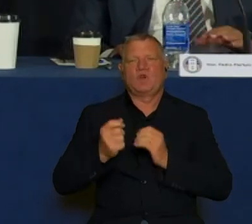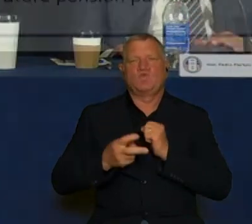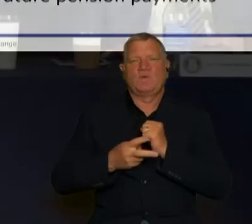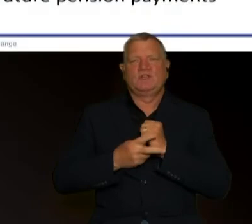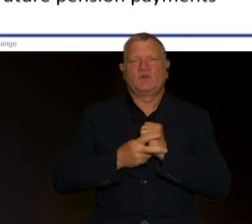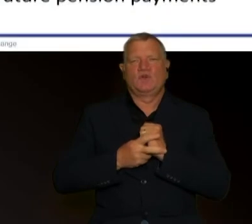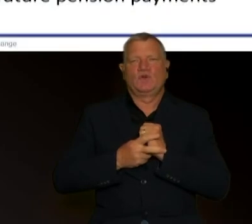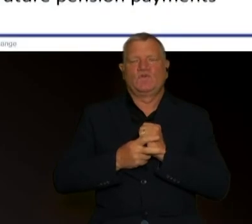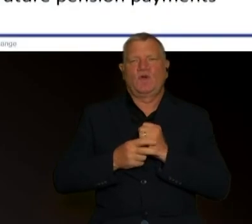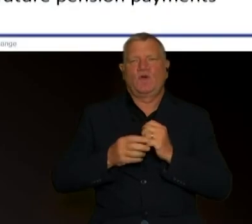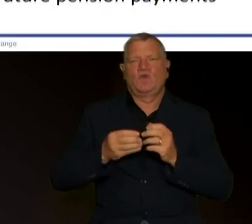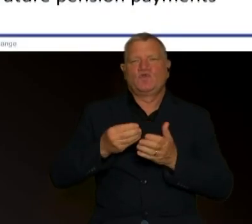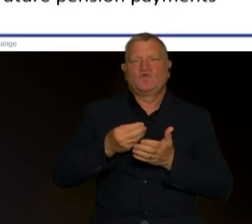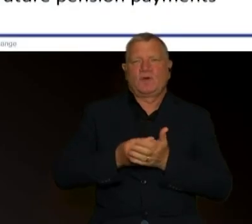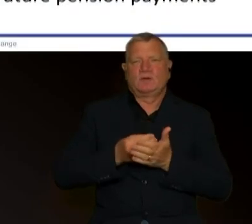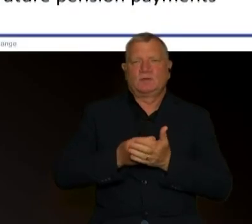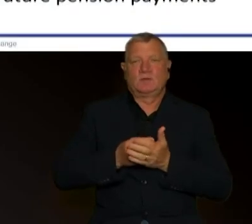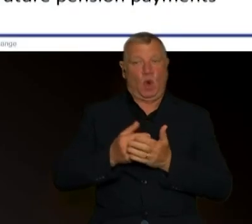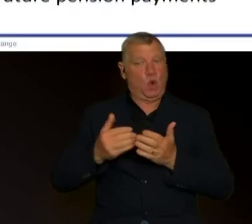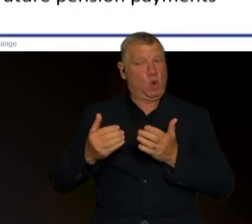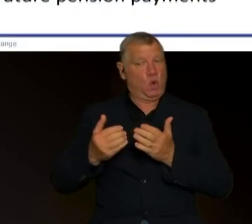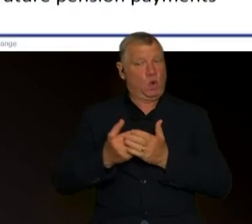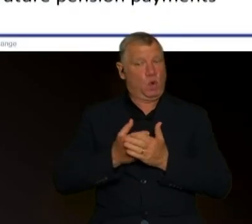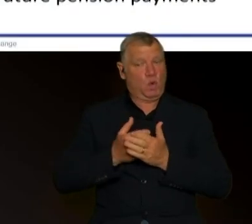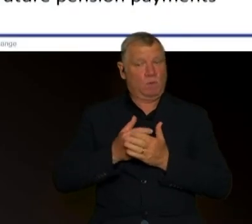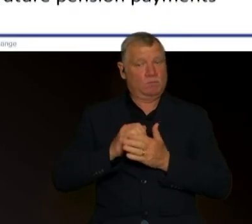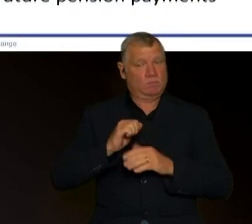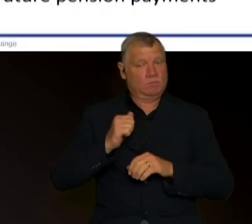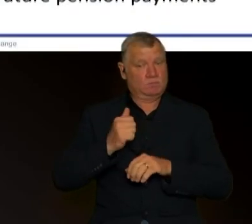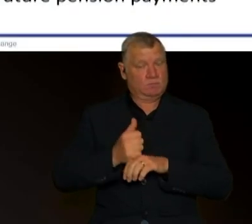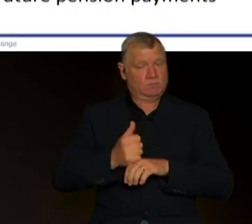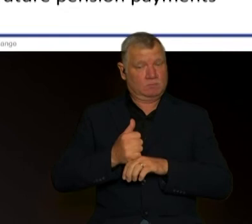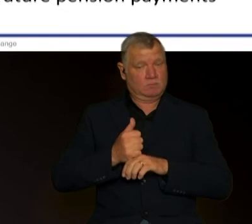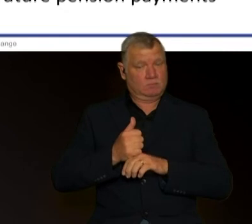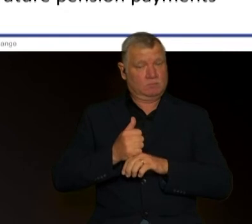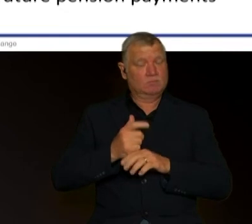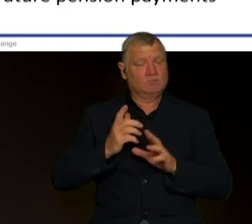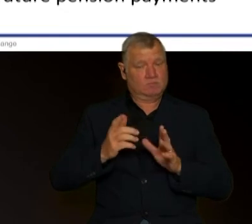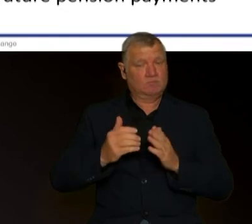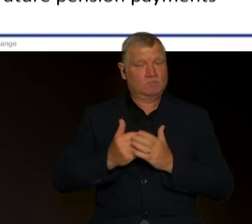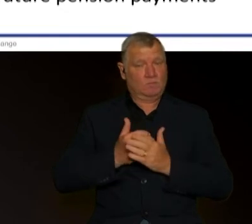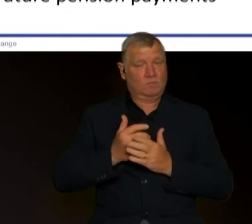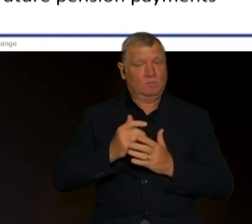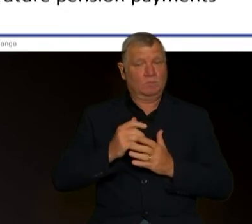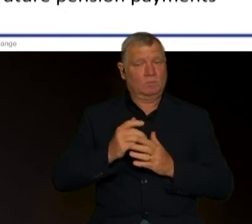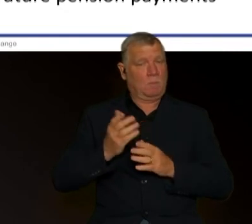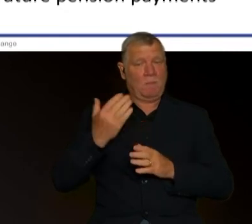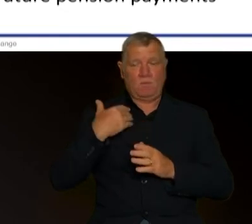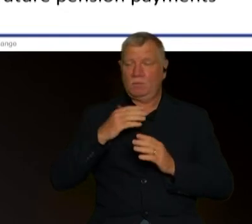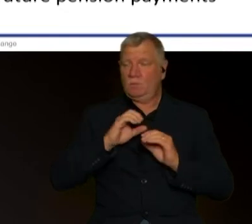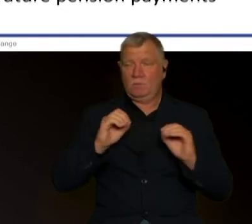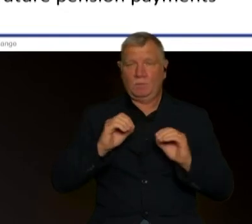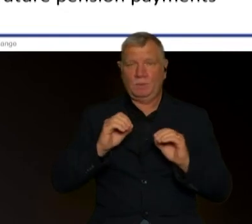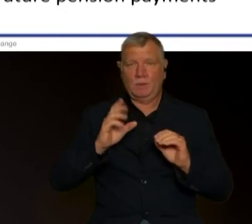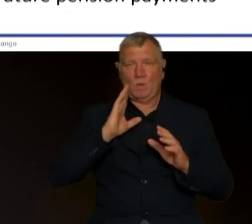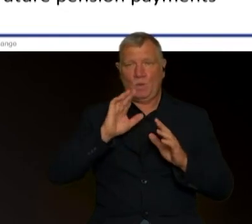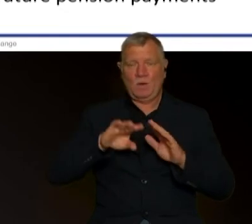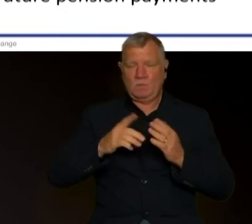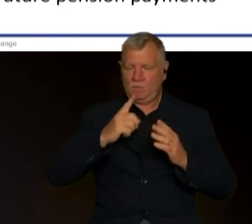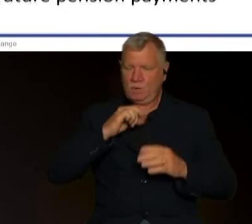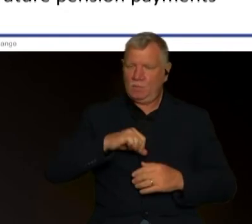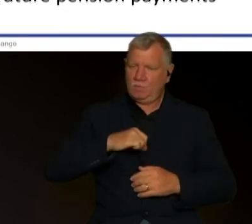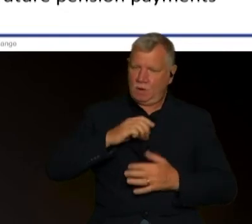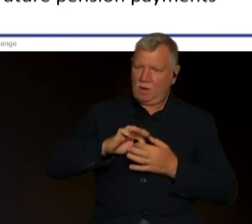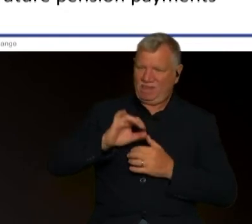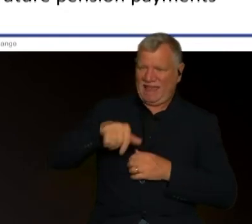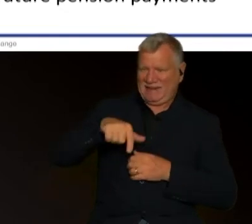new entity. There was nothing like this before, established by the Plan of Adjustment. Governor, in your opening remarks, you mentioned you were proud of this